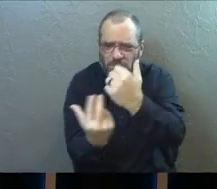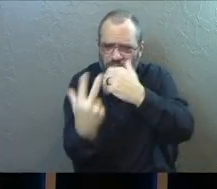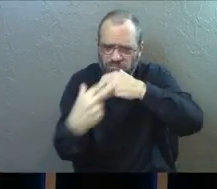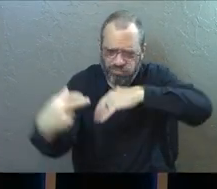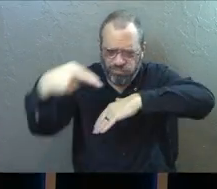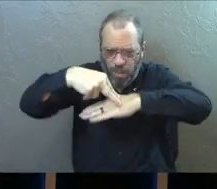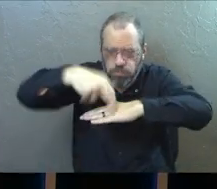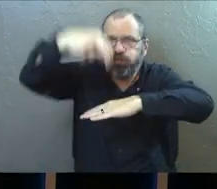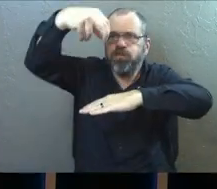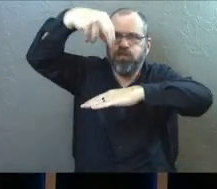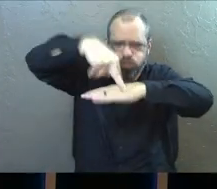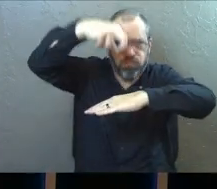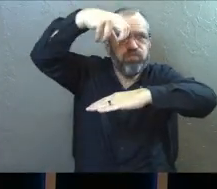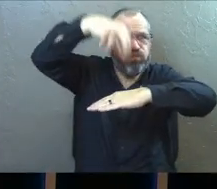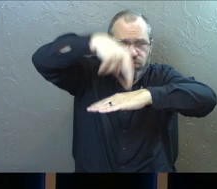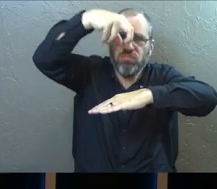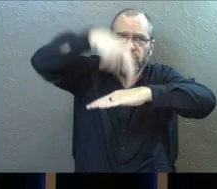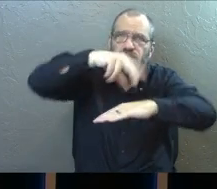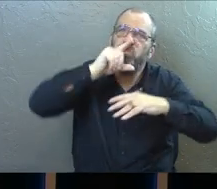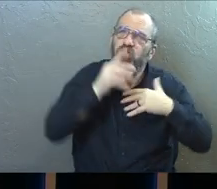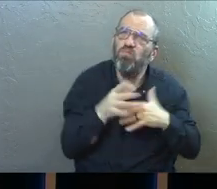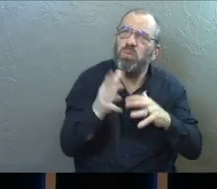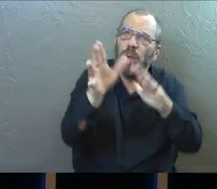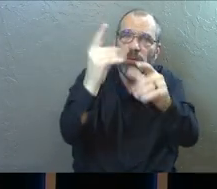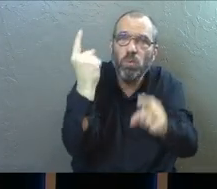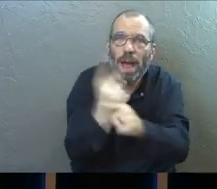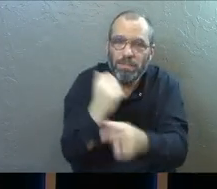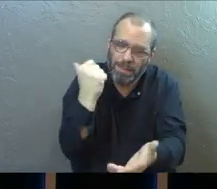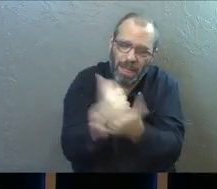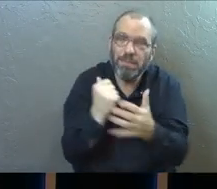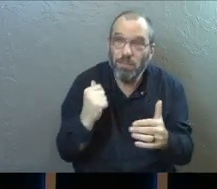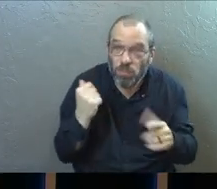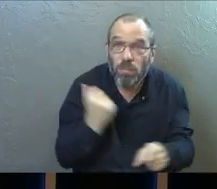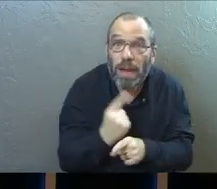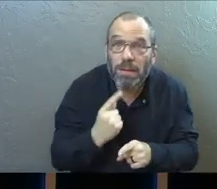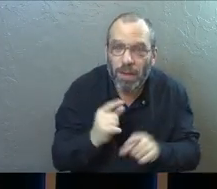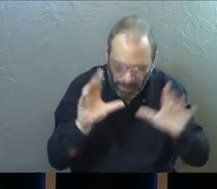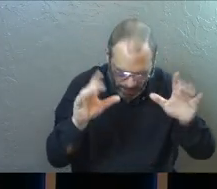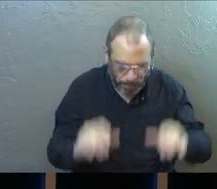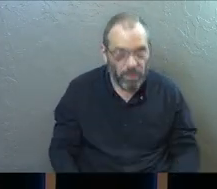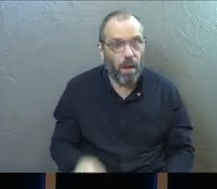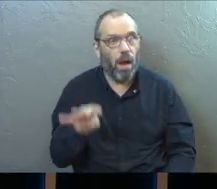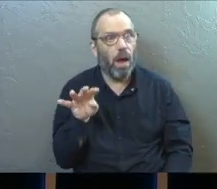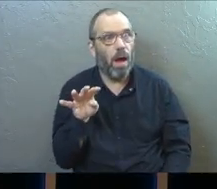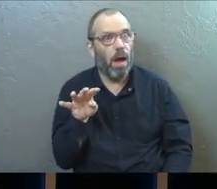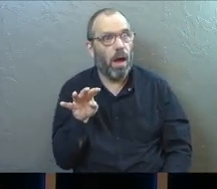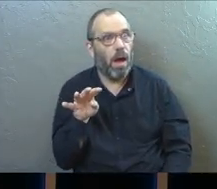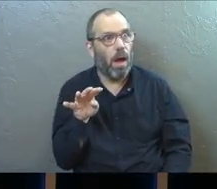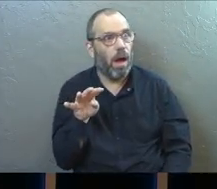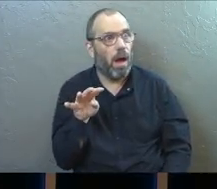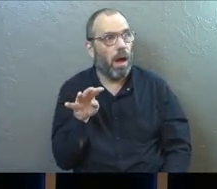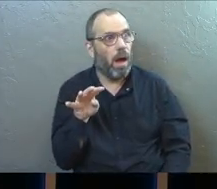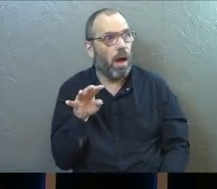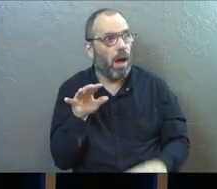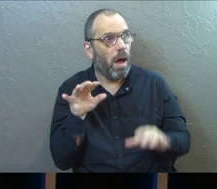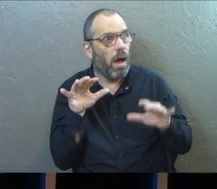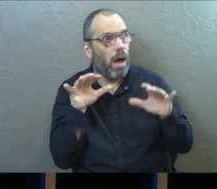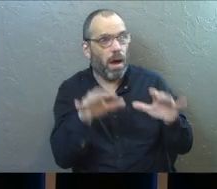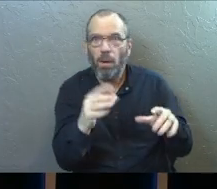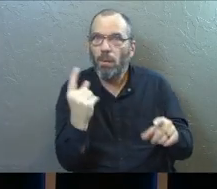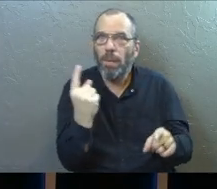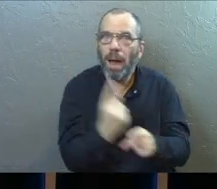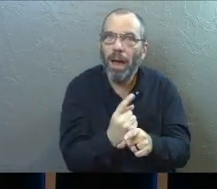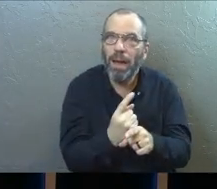could jump and praise God. It's insane, right? Praise God for that. So these people see that and they flock to see. Obviously they